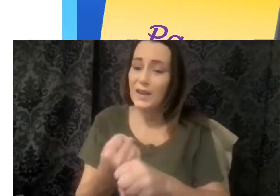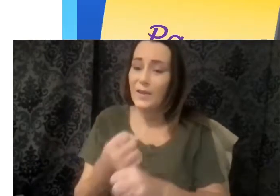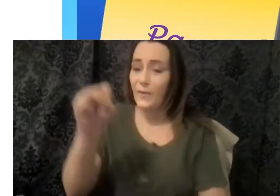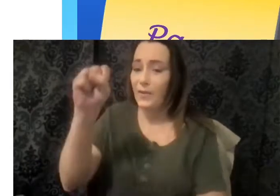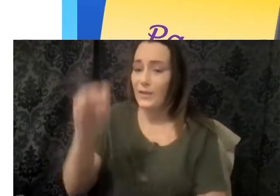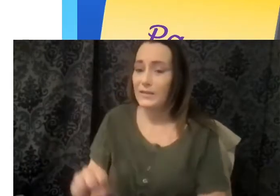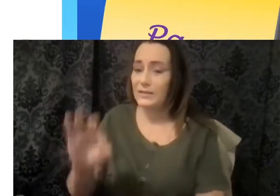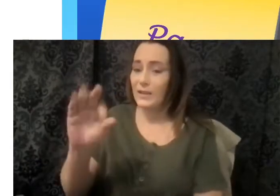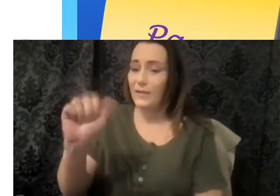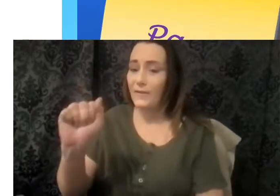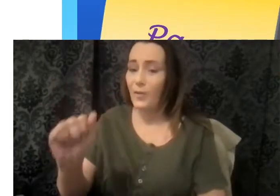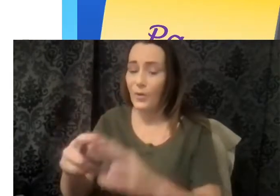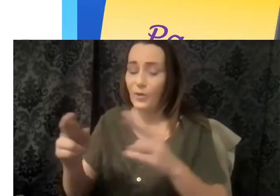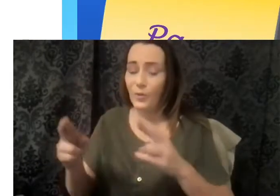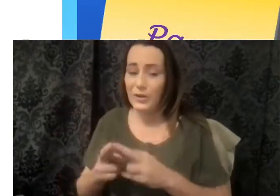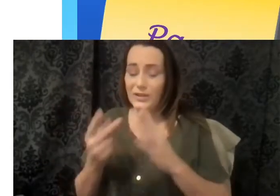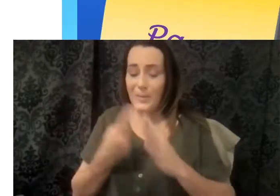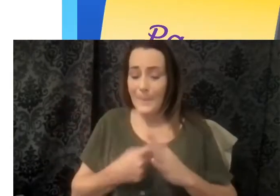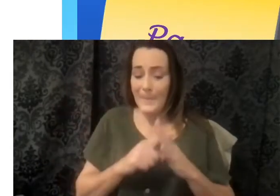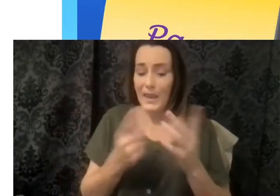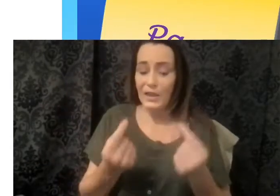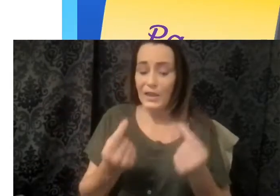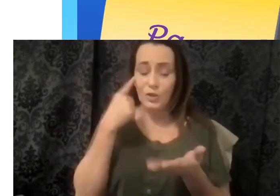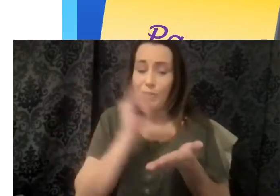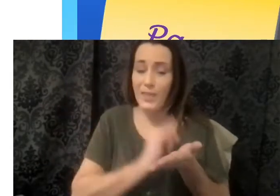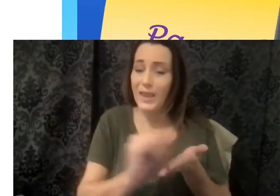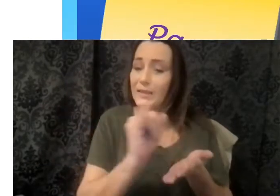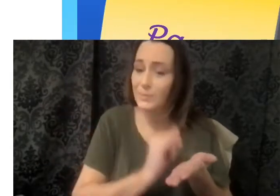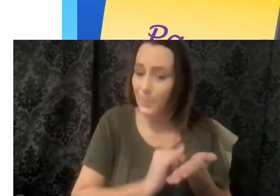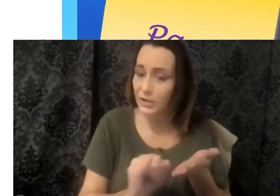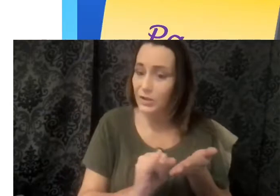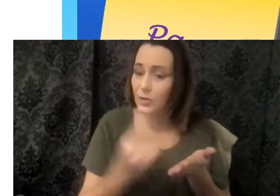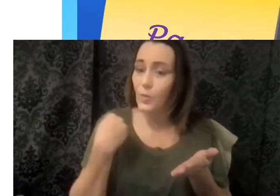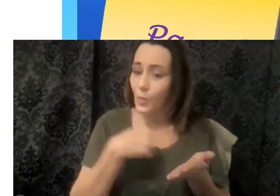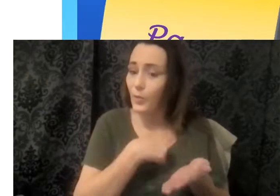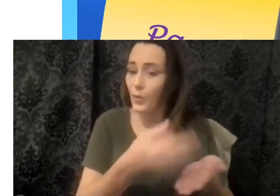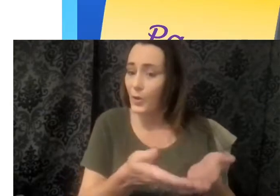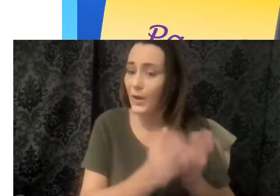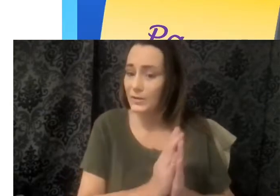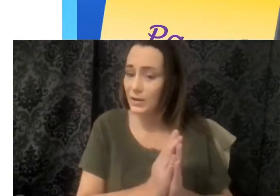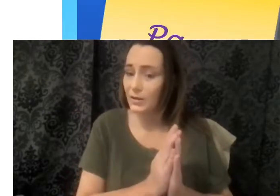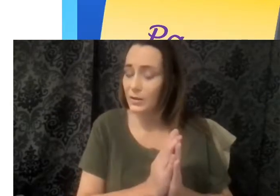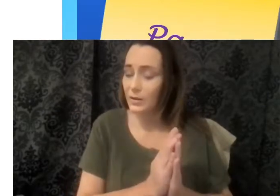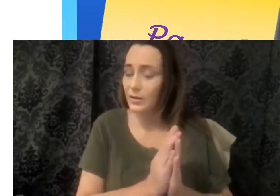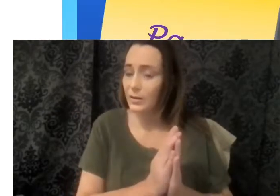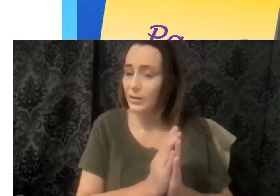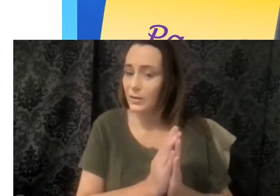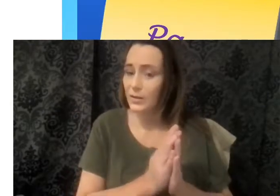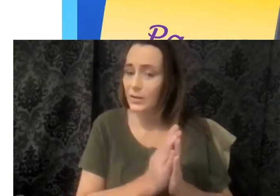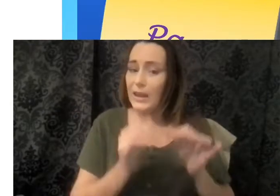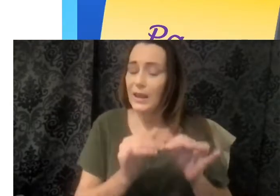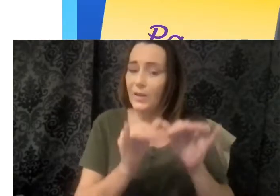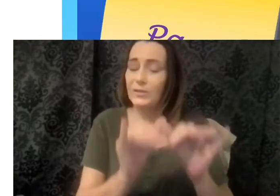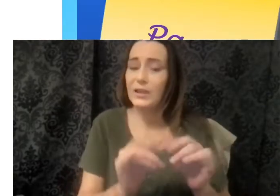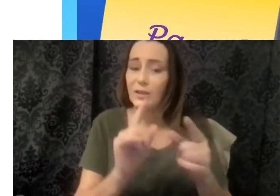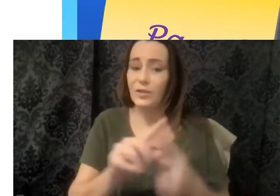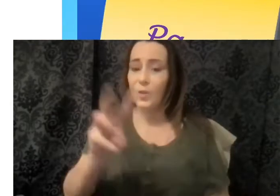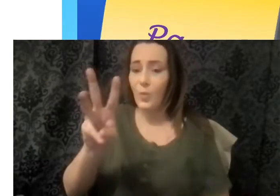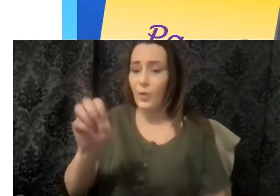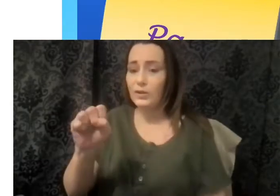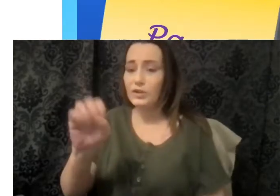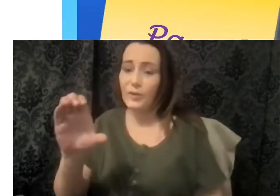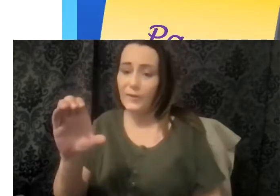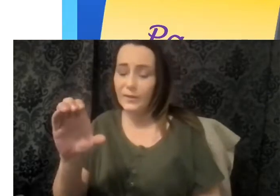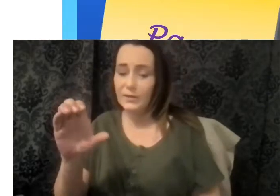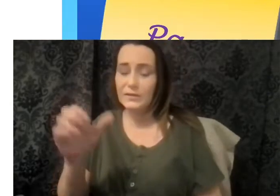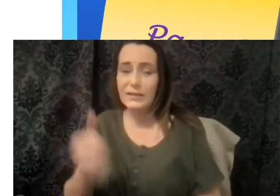to even begin to do this inspection that was requested. It was stalled until the World Service Conference to get everyone to